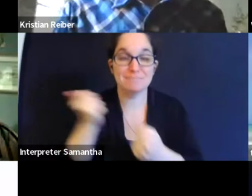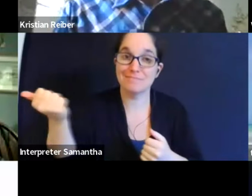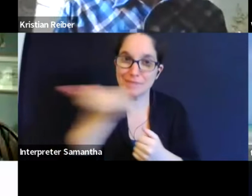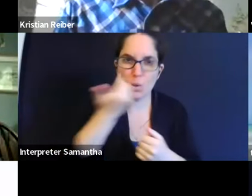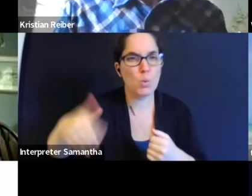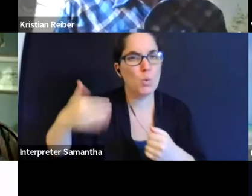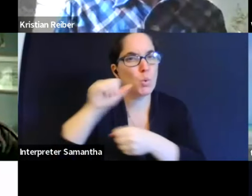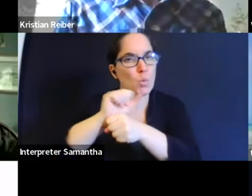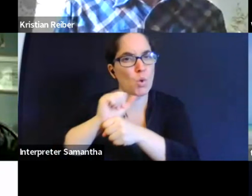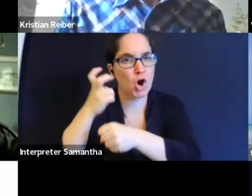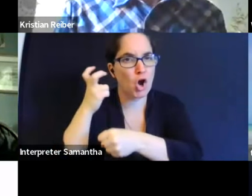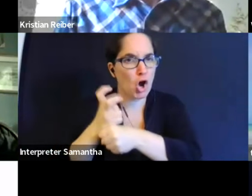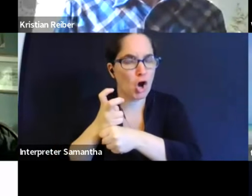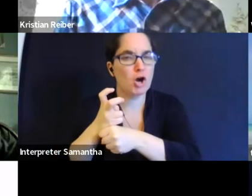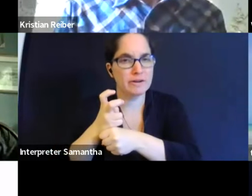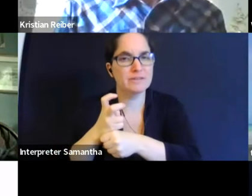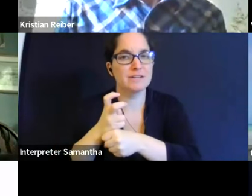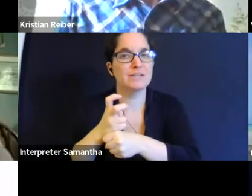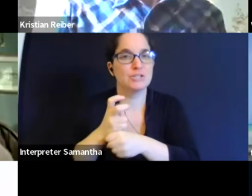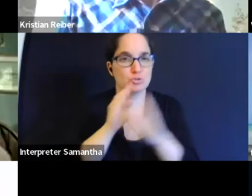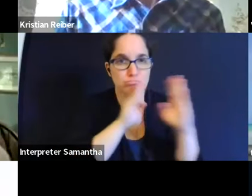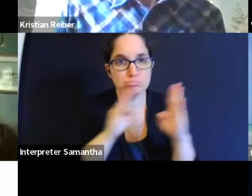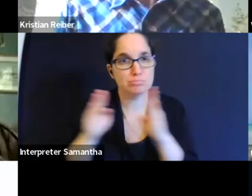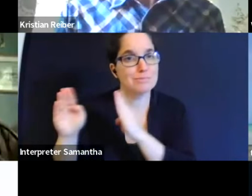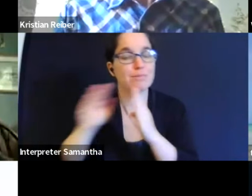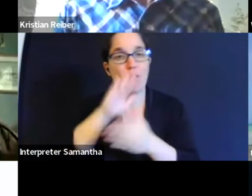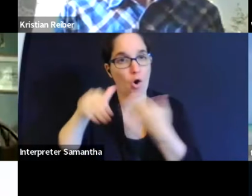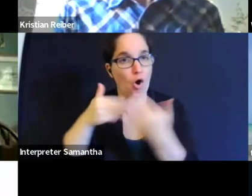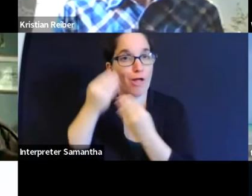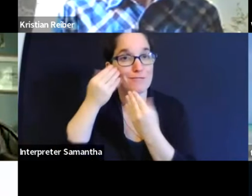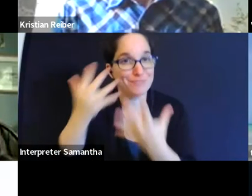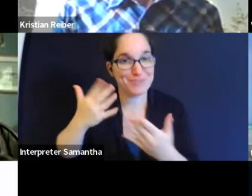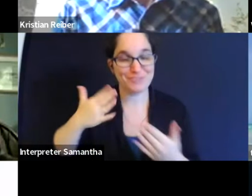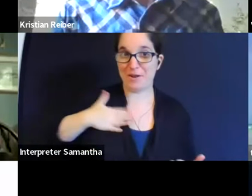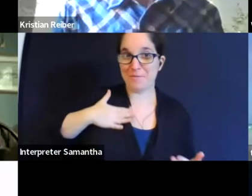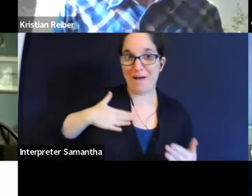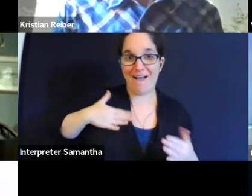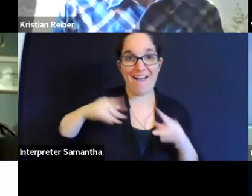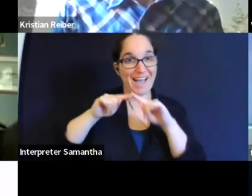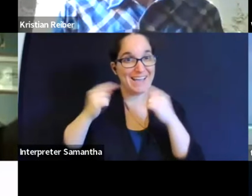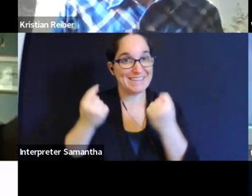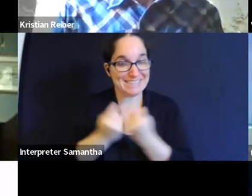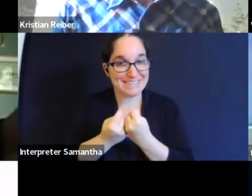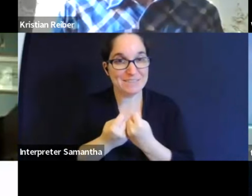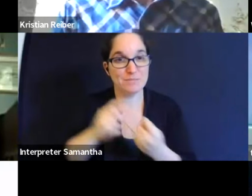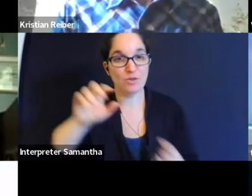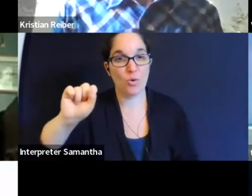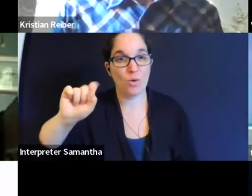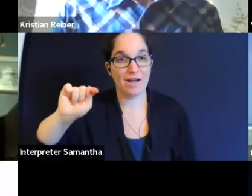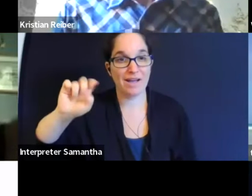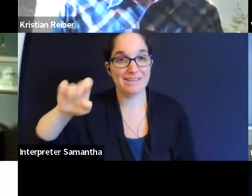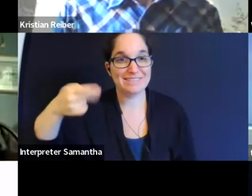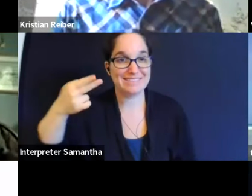bring you these presentations, and that is my team. And I will allow Stephen to introduce